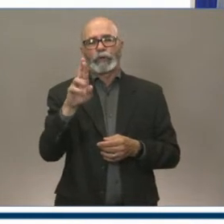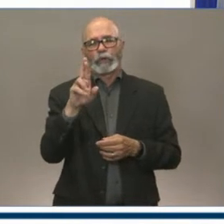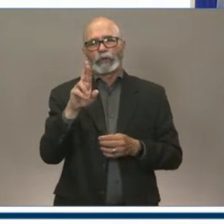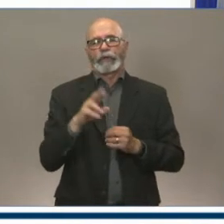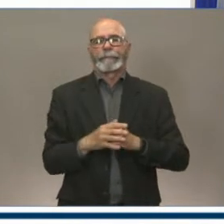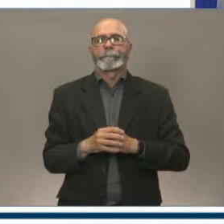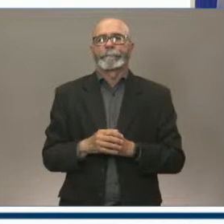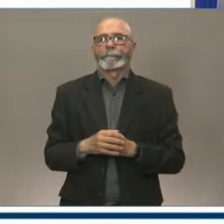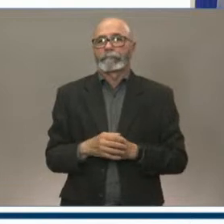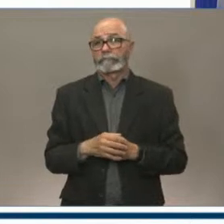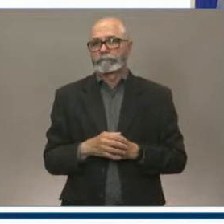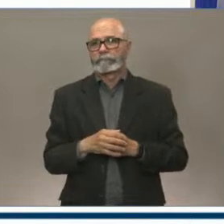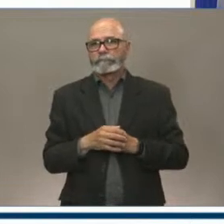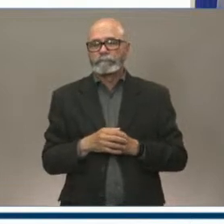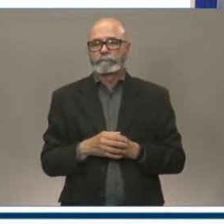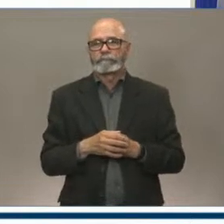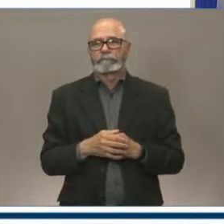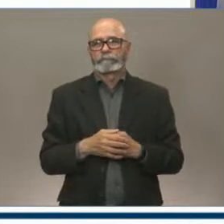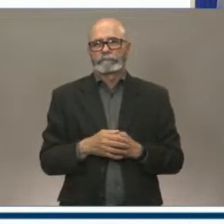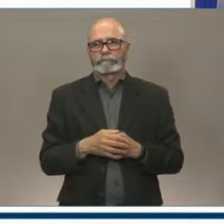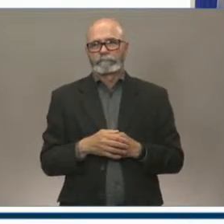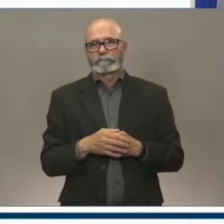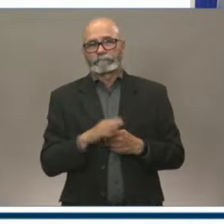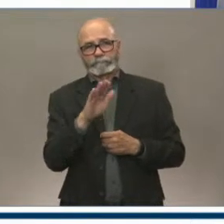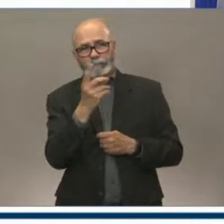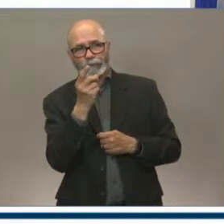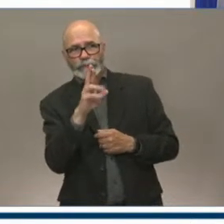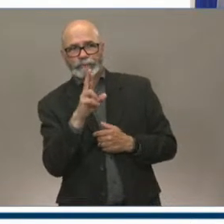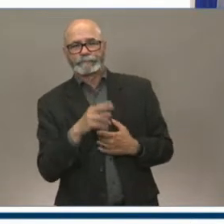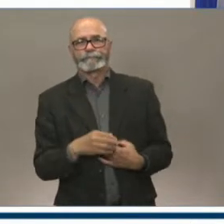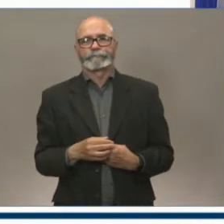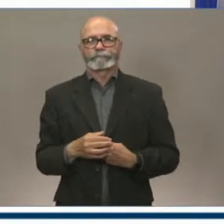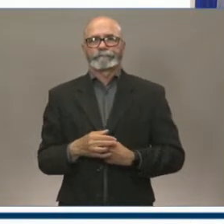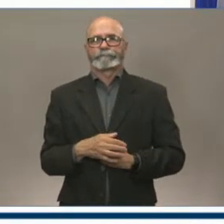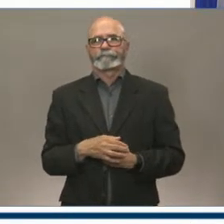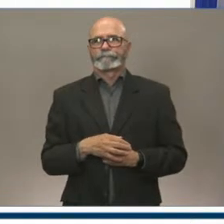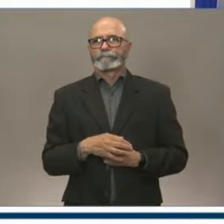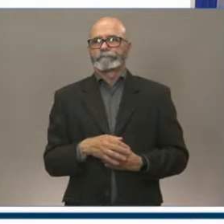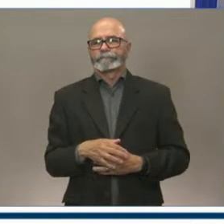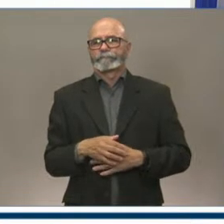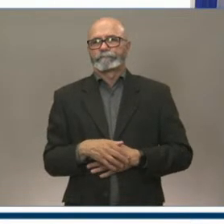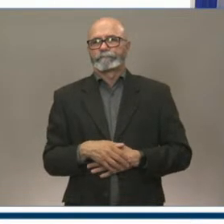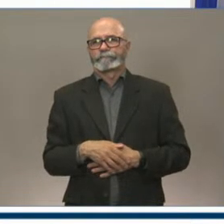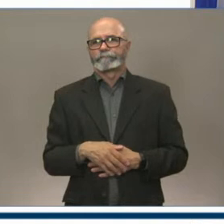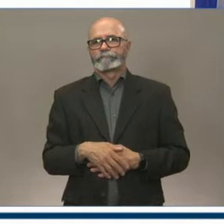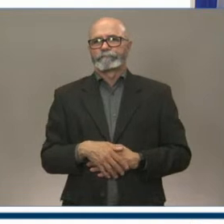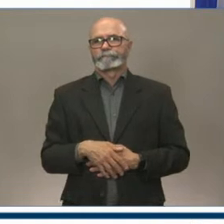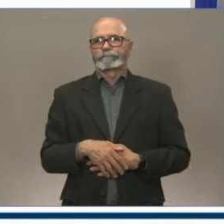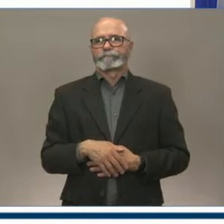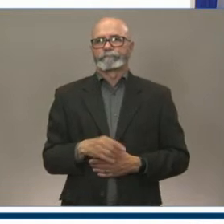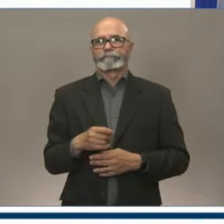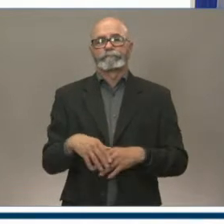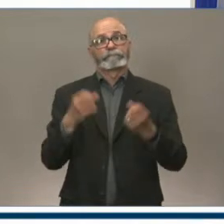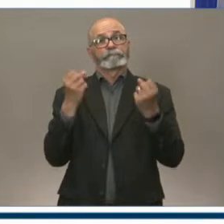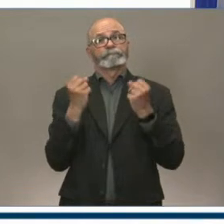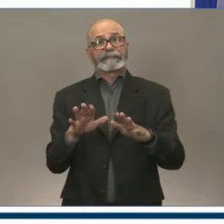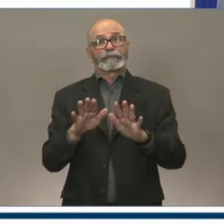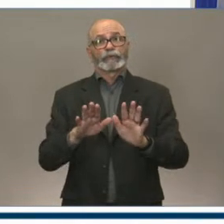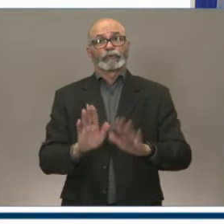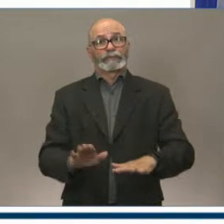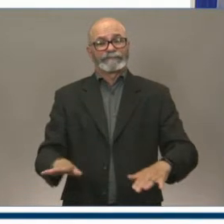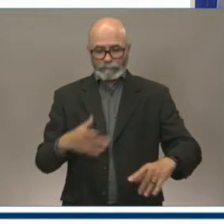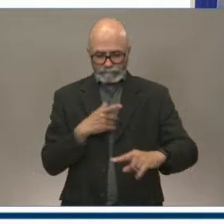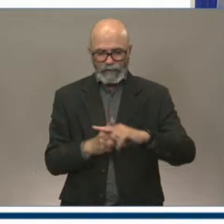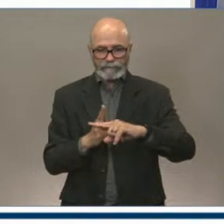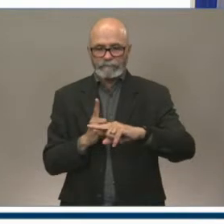Hi. Dr. Strang, there's been large numbers of children who have tested positive 30 were